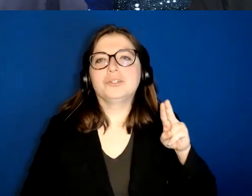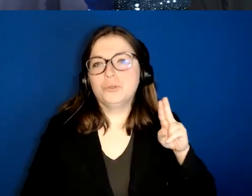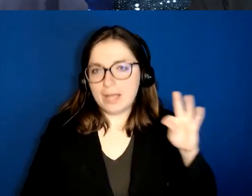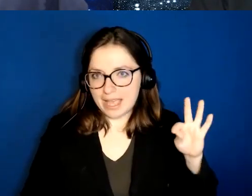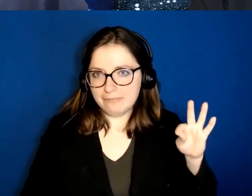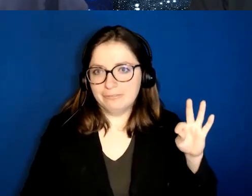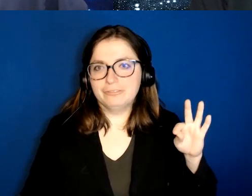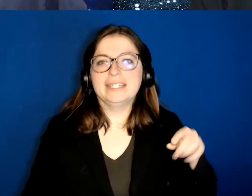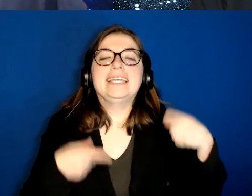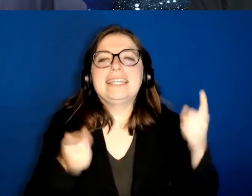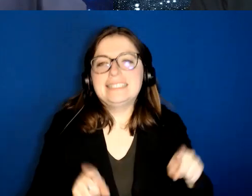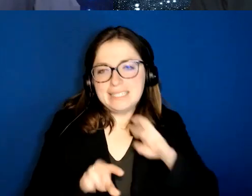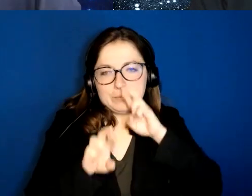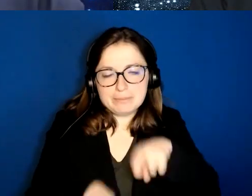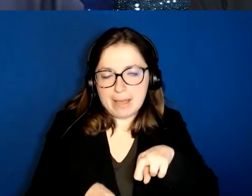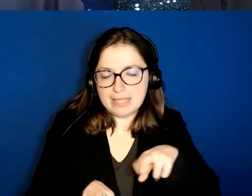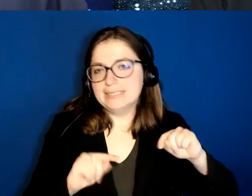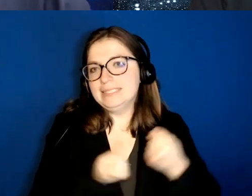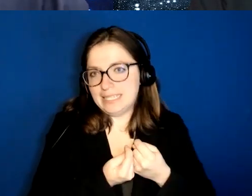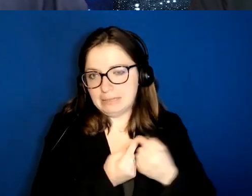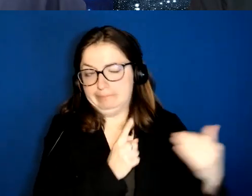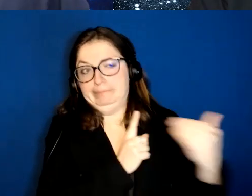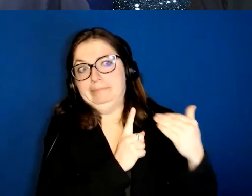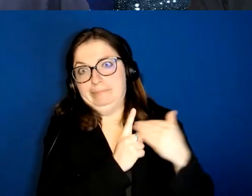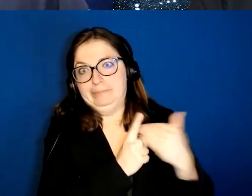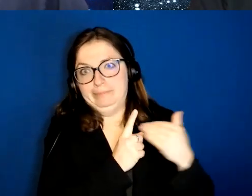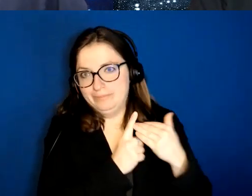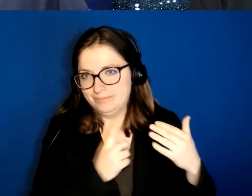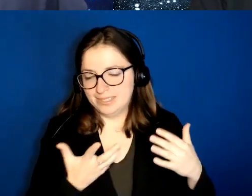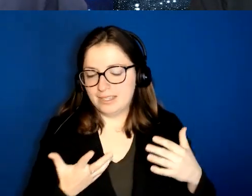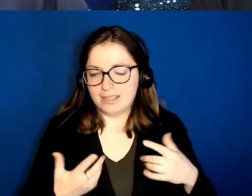notification about something that somebody was doing, probably in a CTF, usually in a CTF.